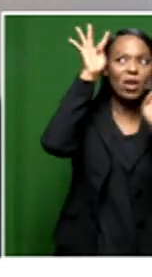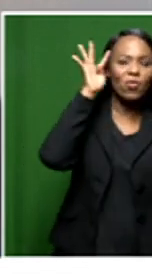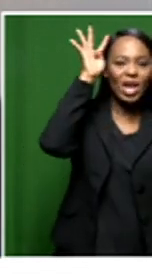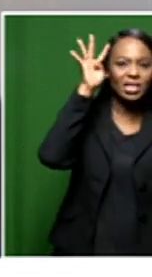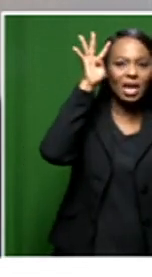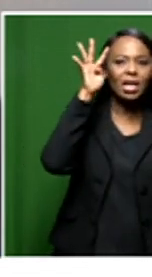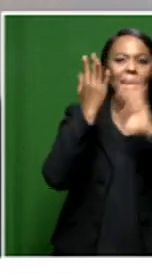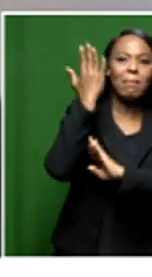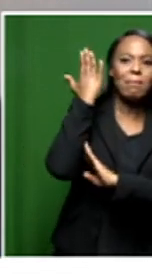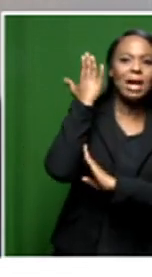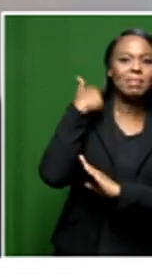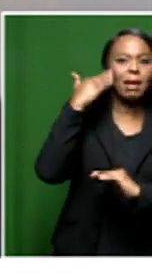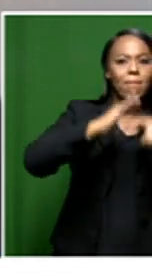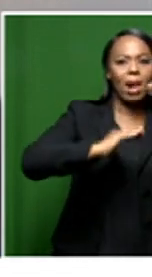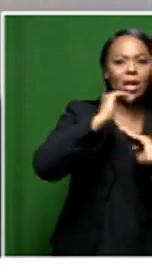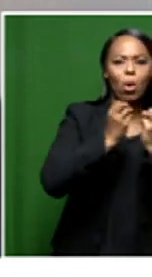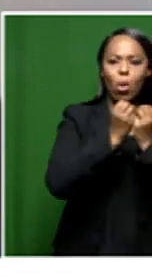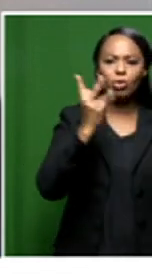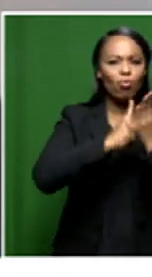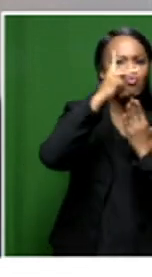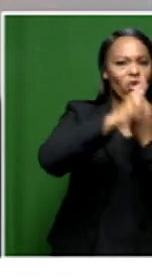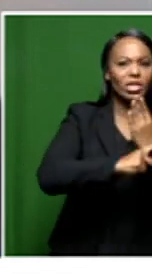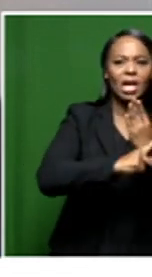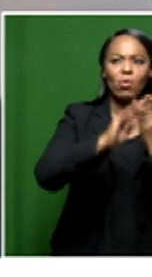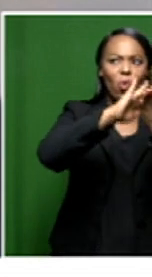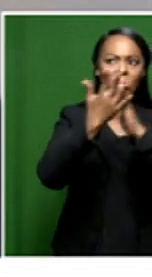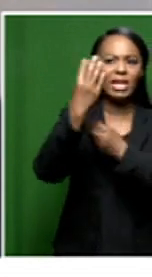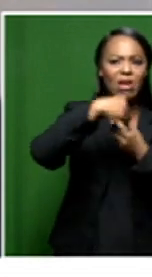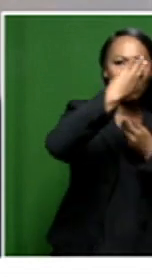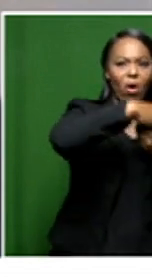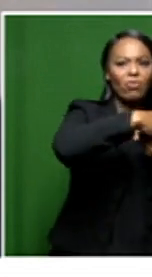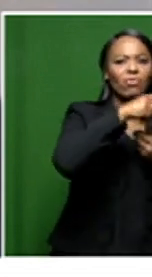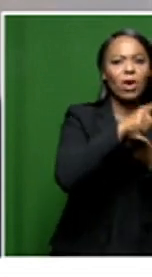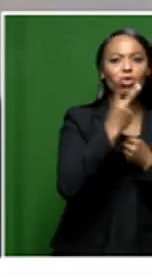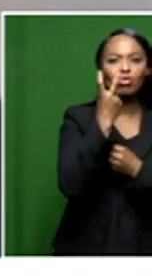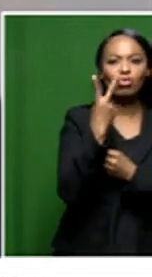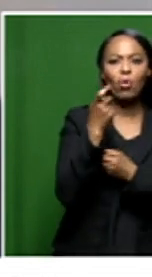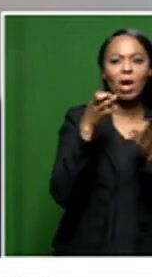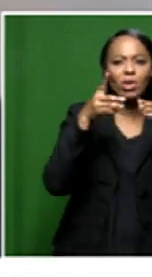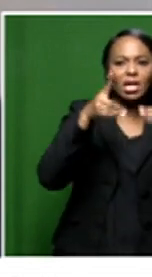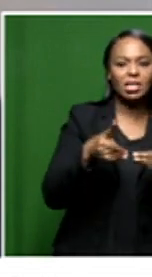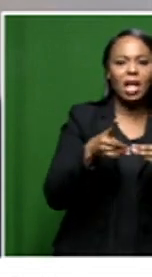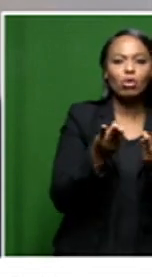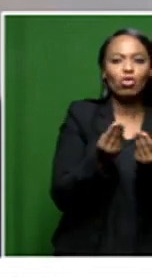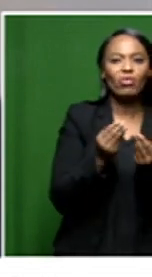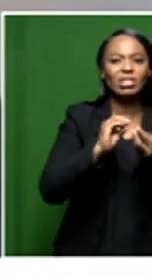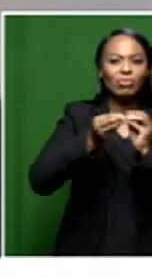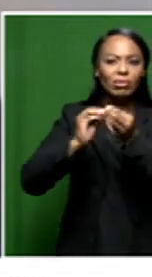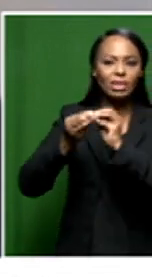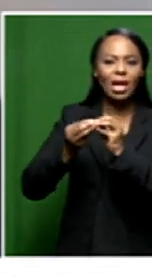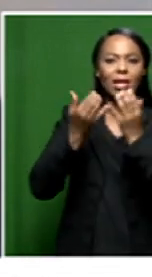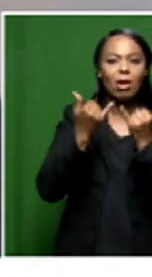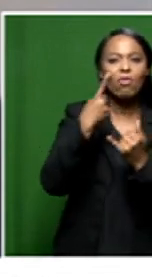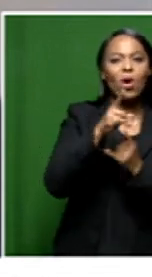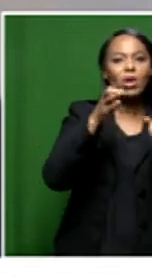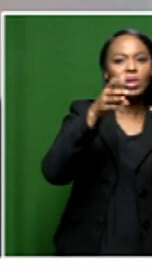in the past, I've built a number of projects with communities always involved. And that's been two educational self-driving solar cars, which I've been using